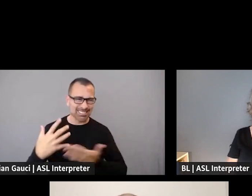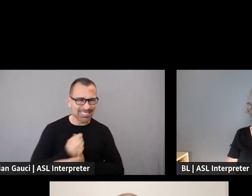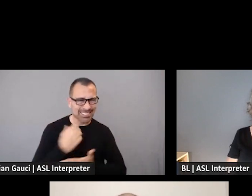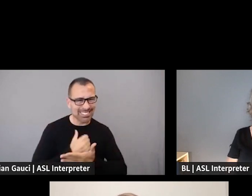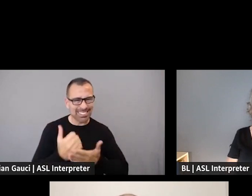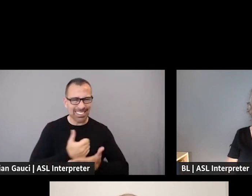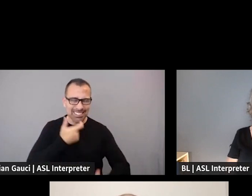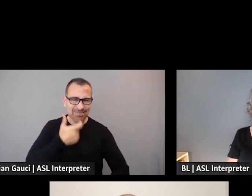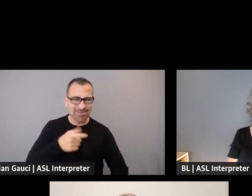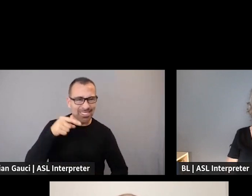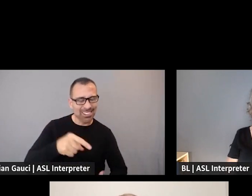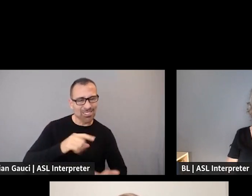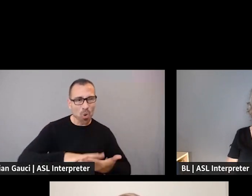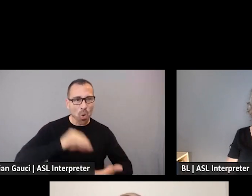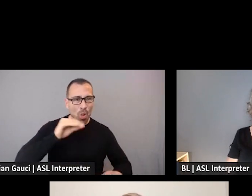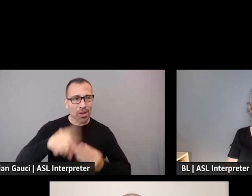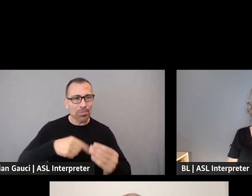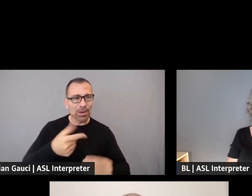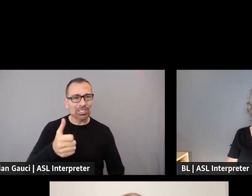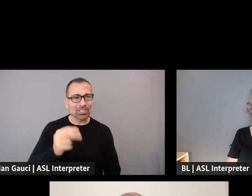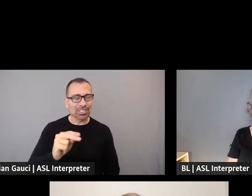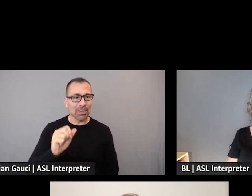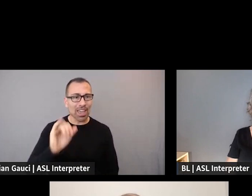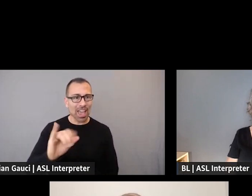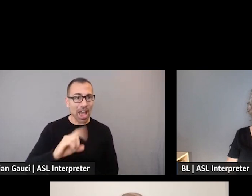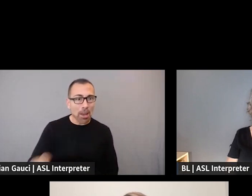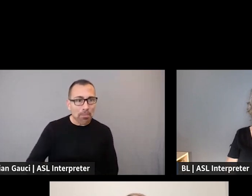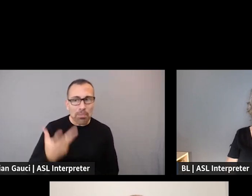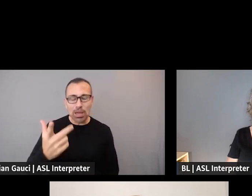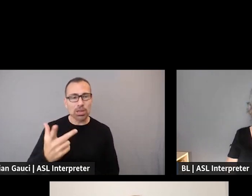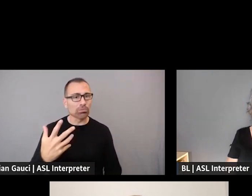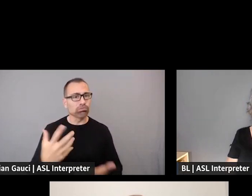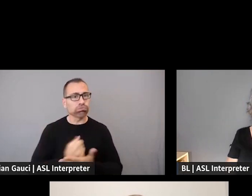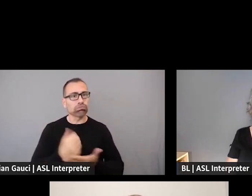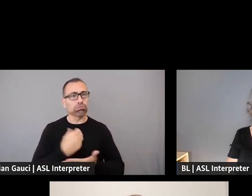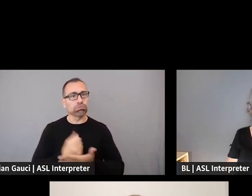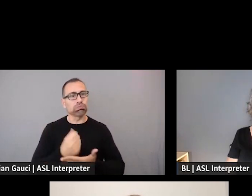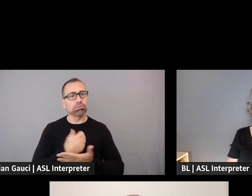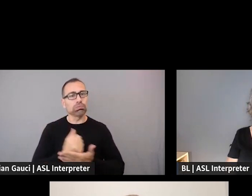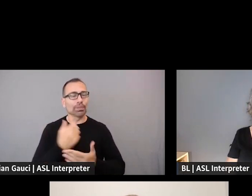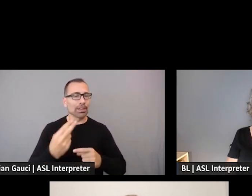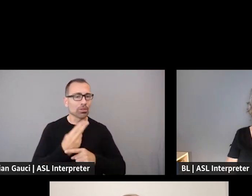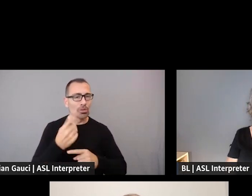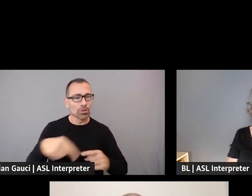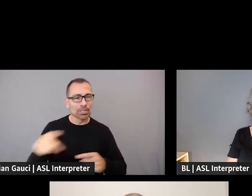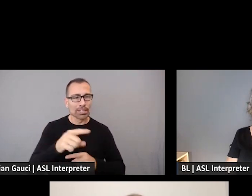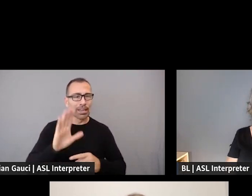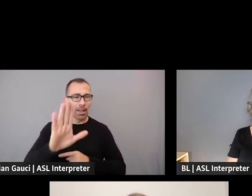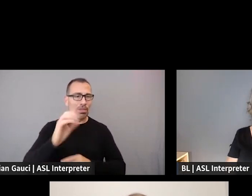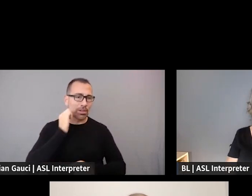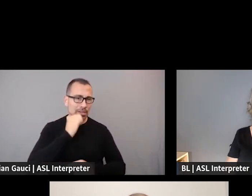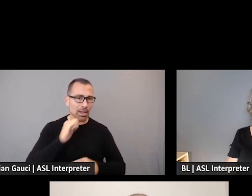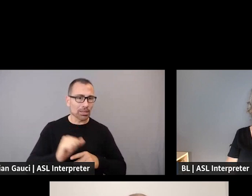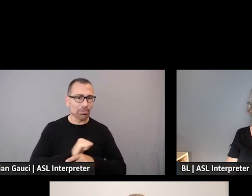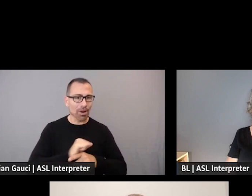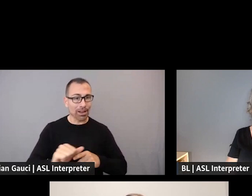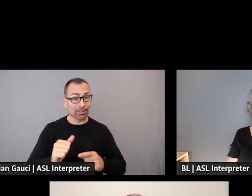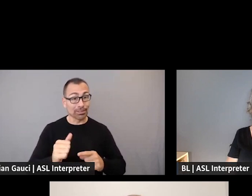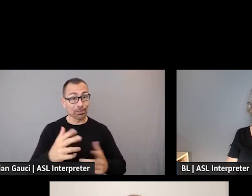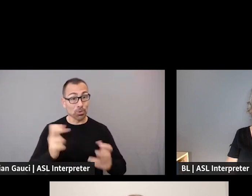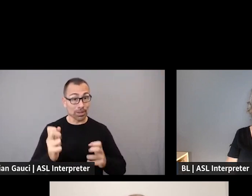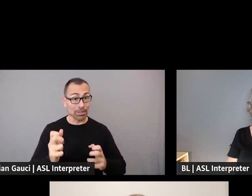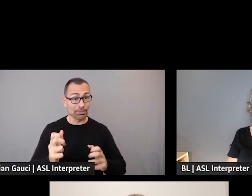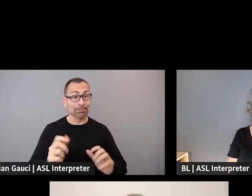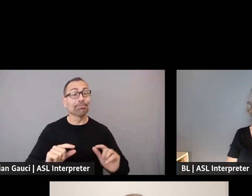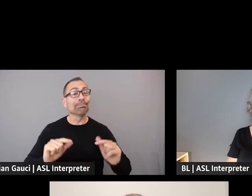to learn about generative AI that they're lapping it up and they're using it in their daily practice pretty quickly.